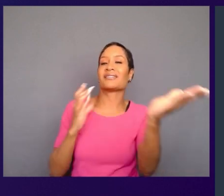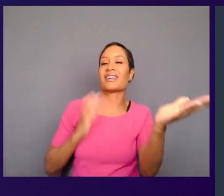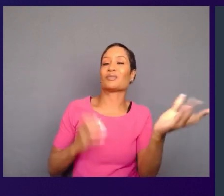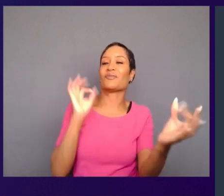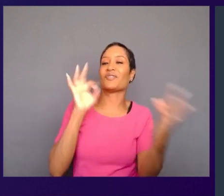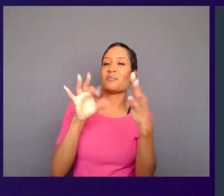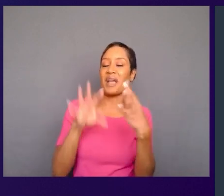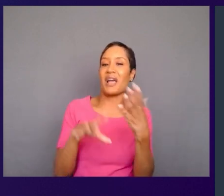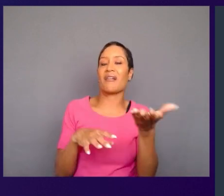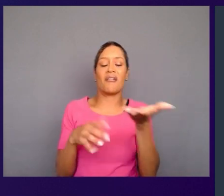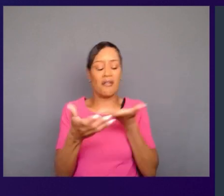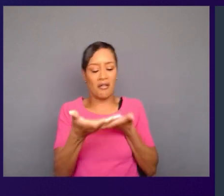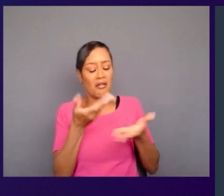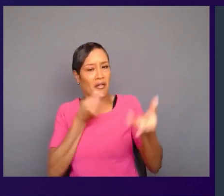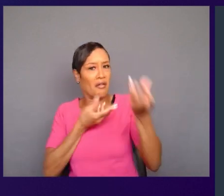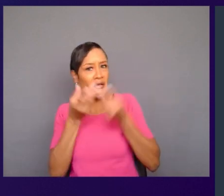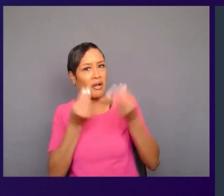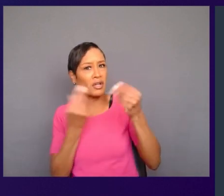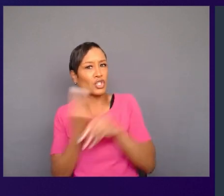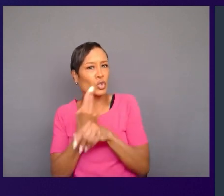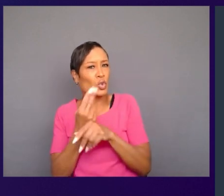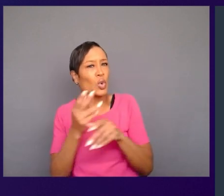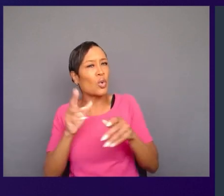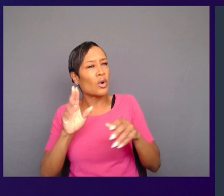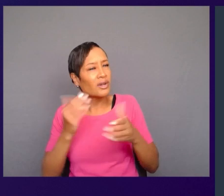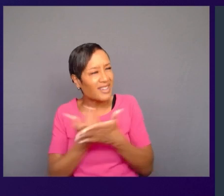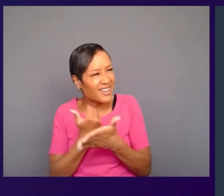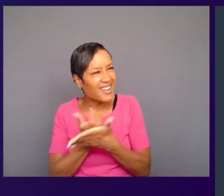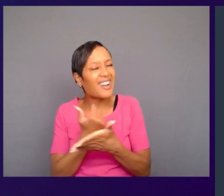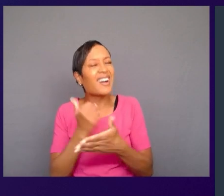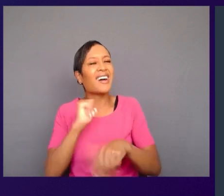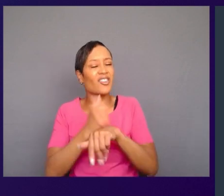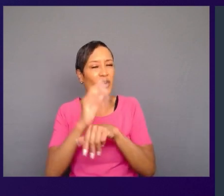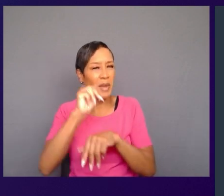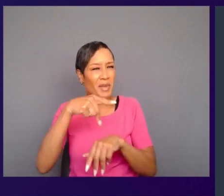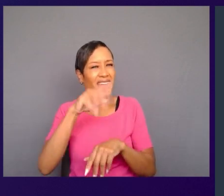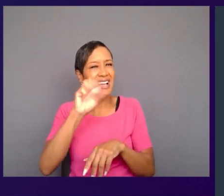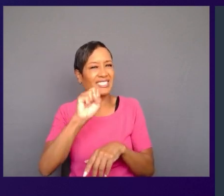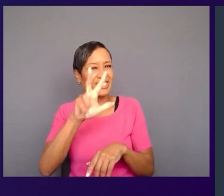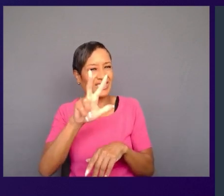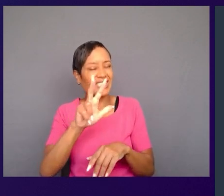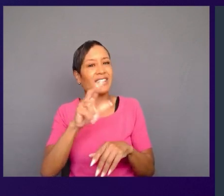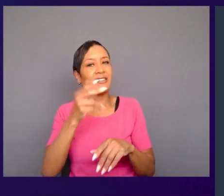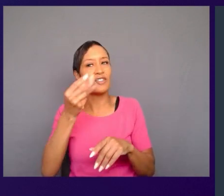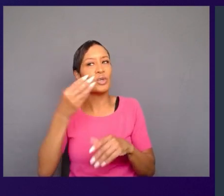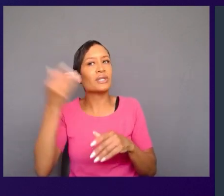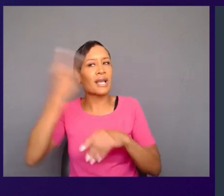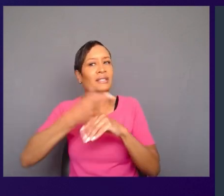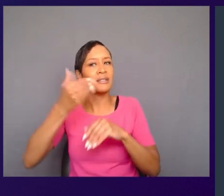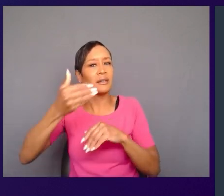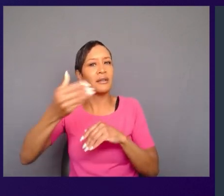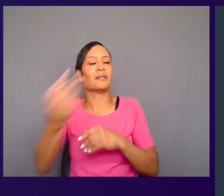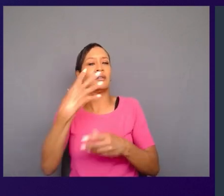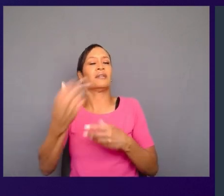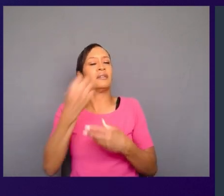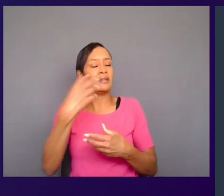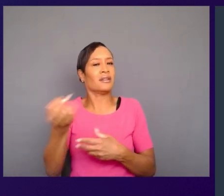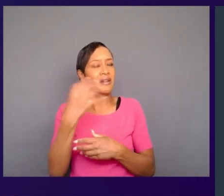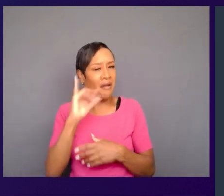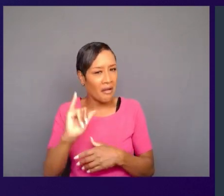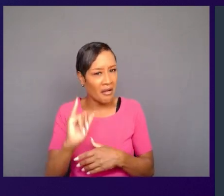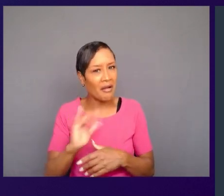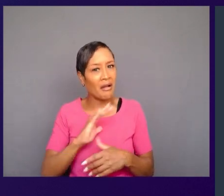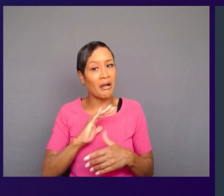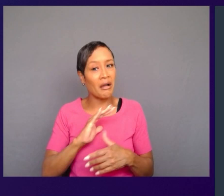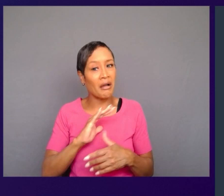new cases, new use cases, and new applications for Mountpoint for Amazon S3 every few days. These present new opportunities for us